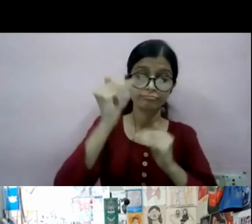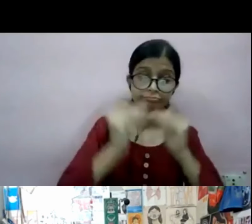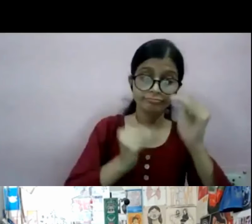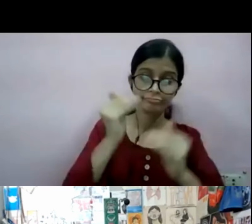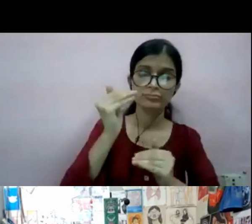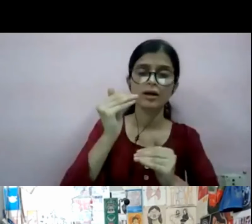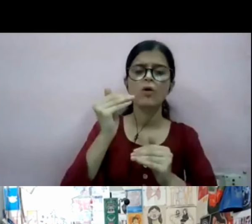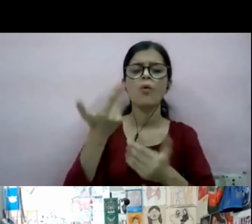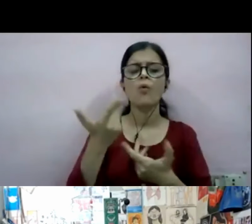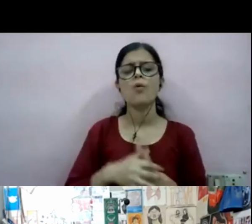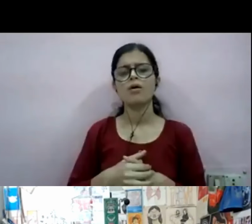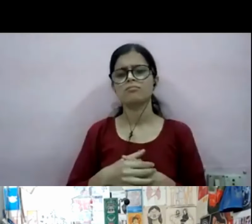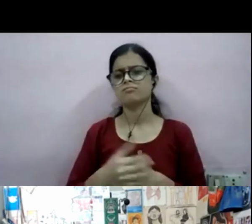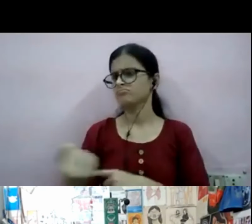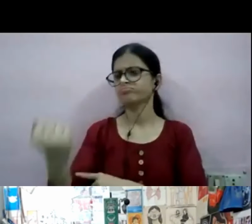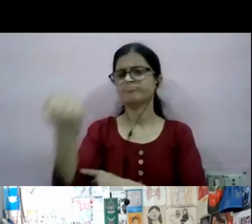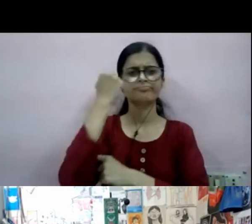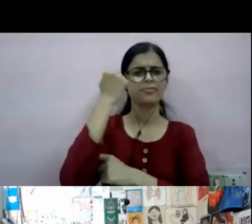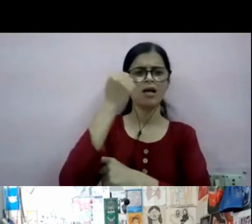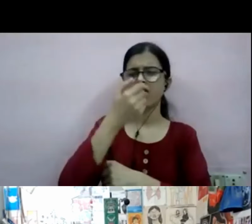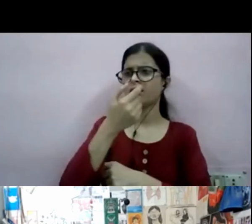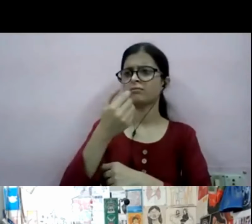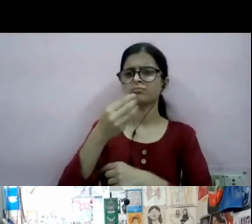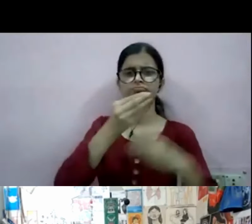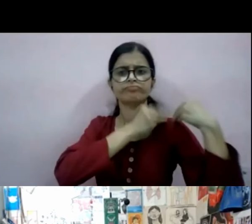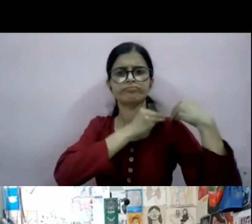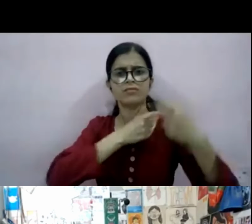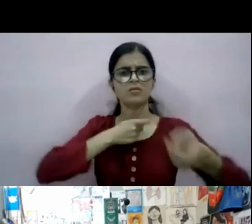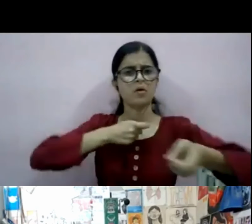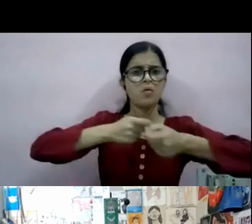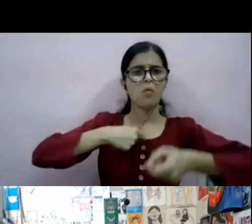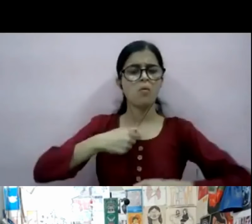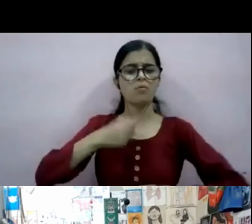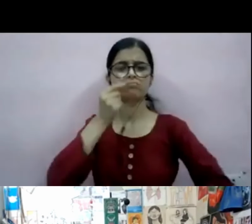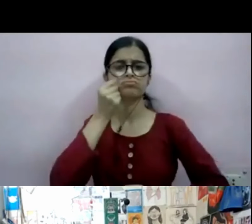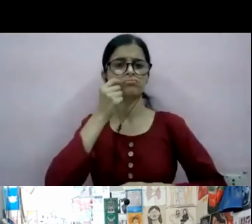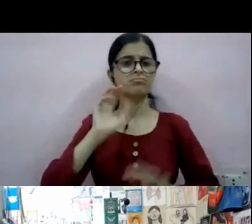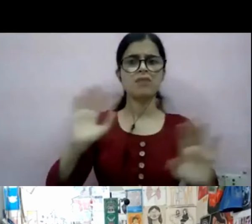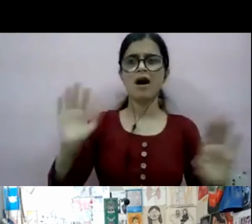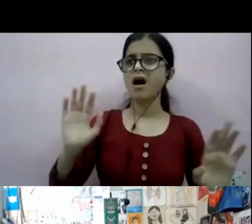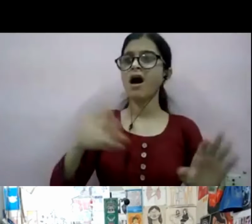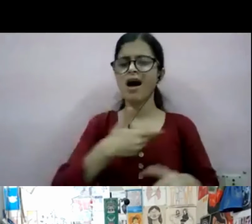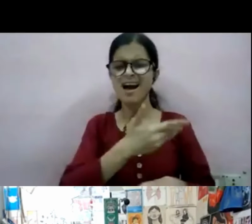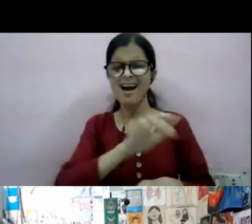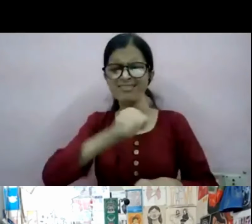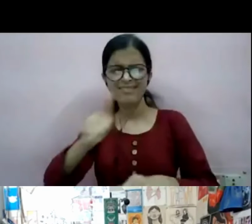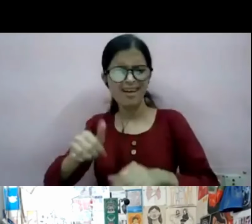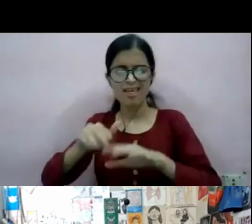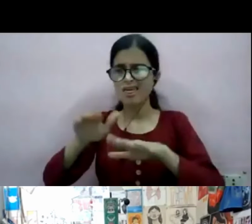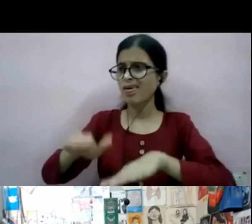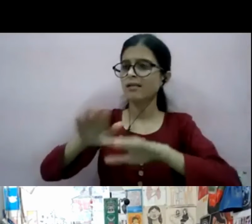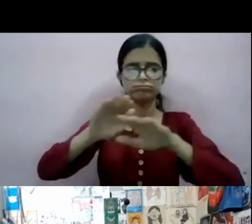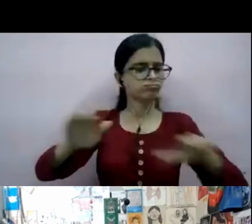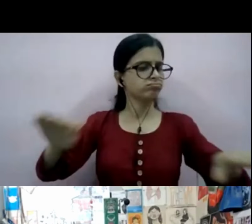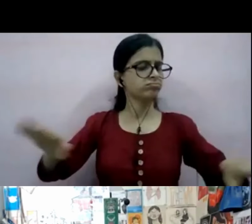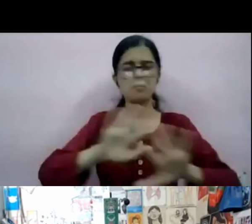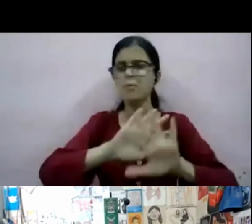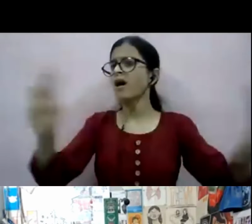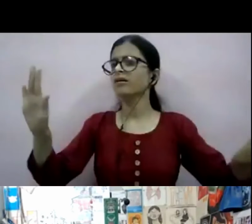in differential power, authority, and control over other people, resources,